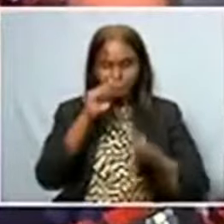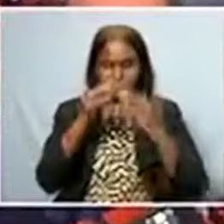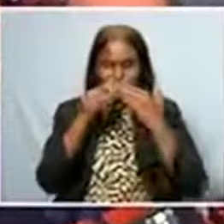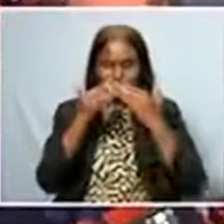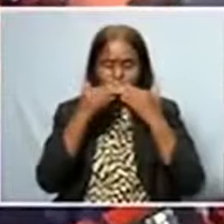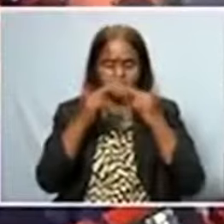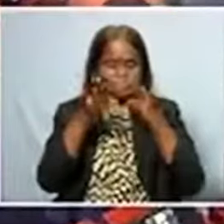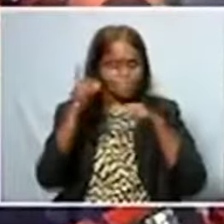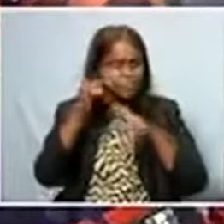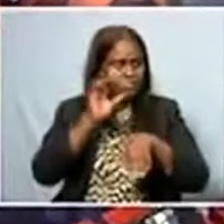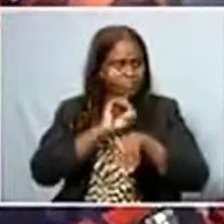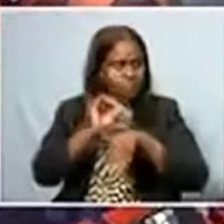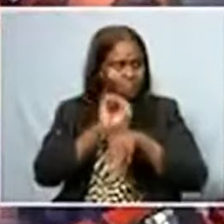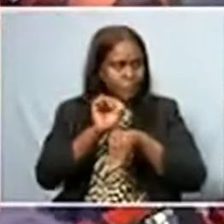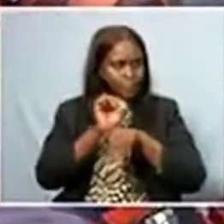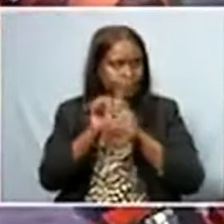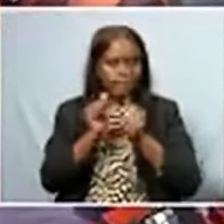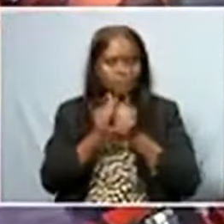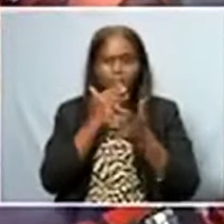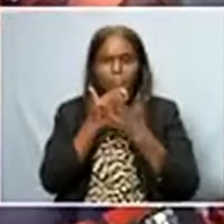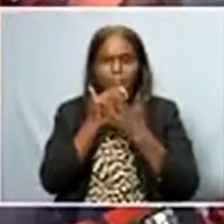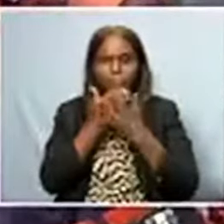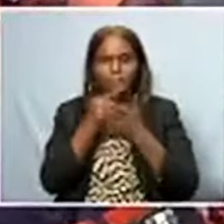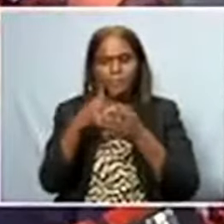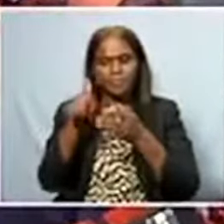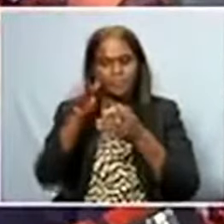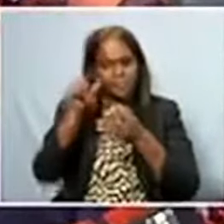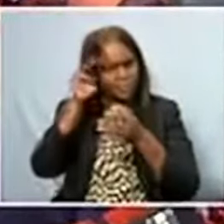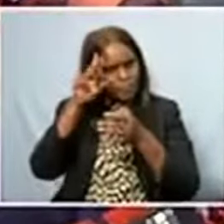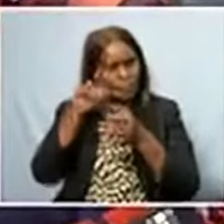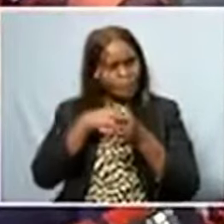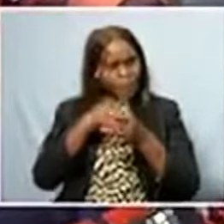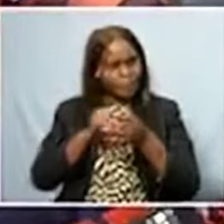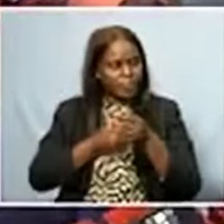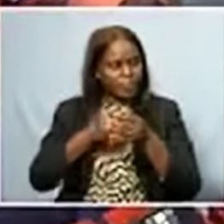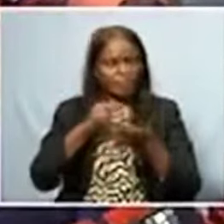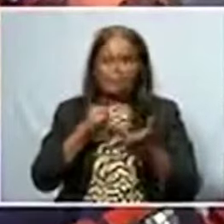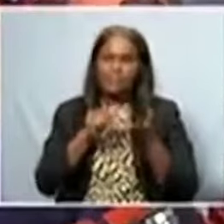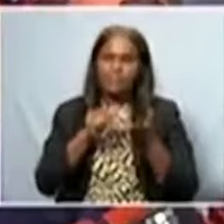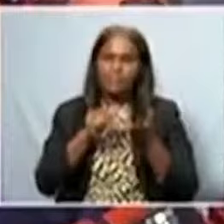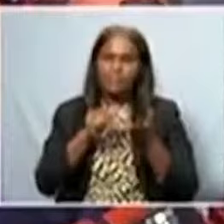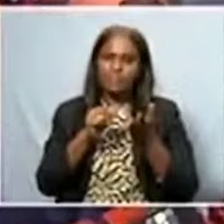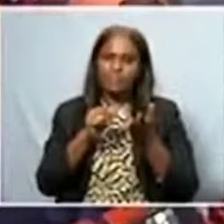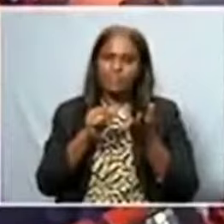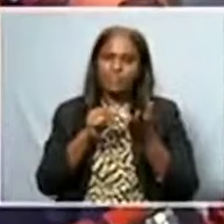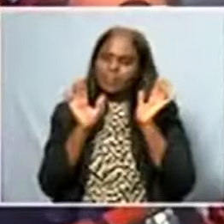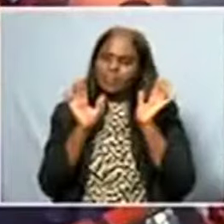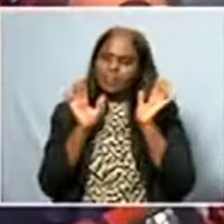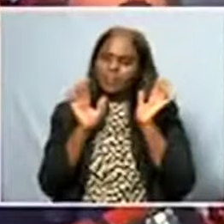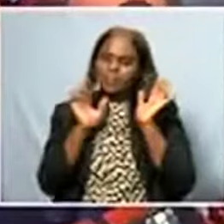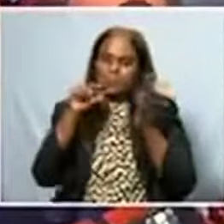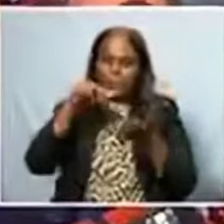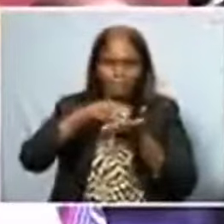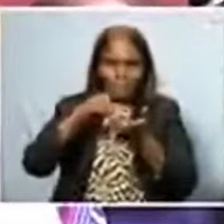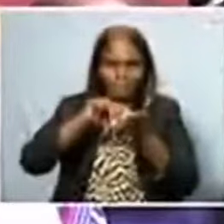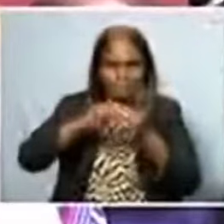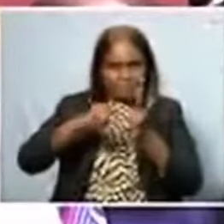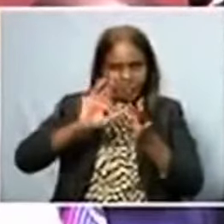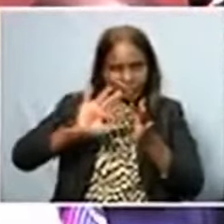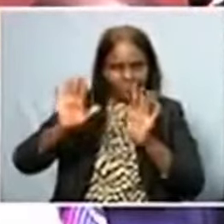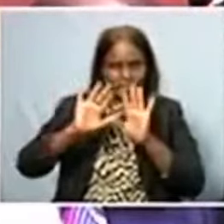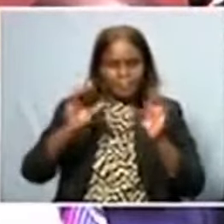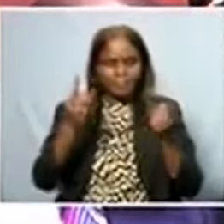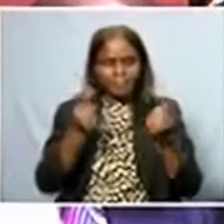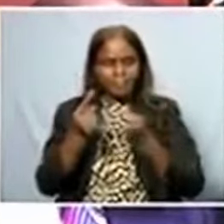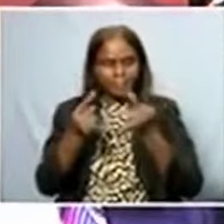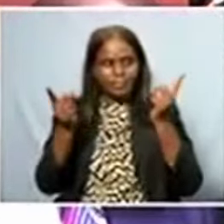the occasion and opportunity. As you know, Mr. Chairman, I rarely rise on points of orders,